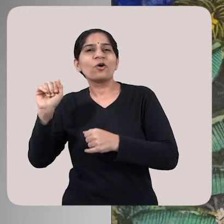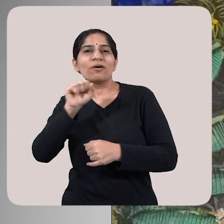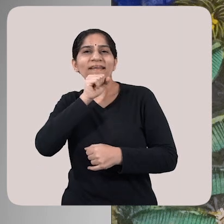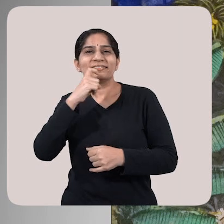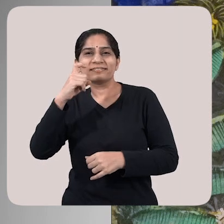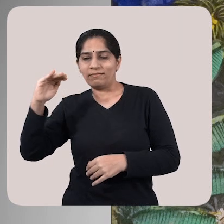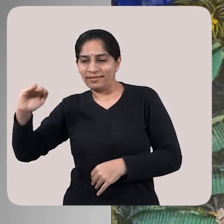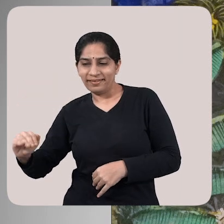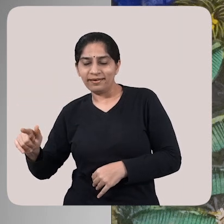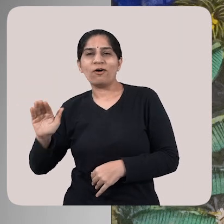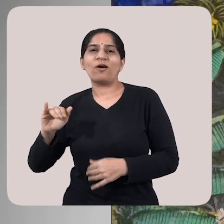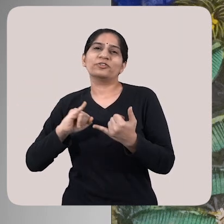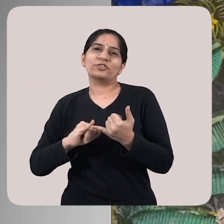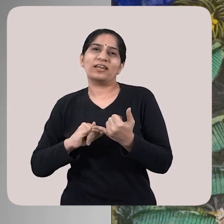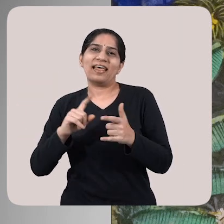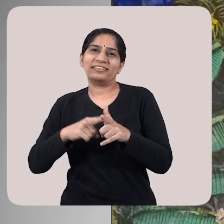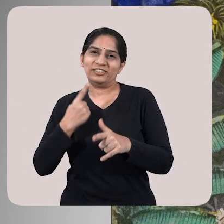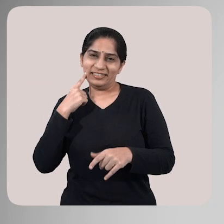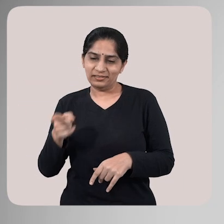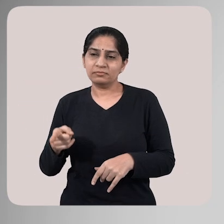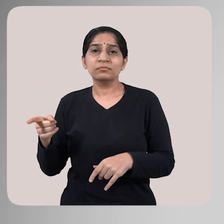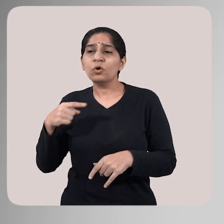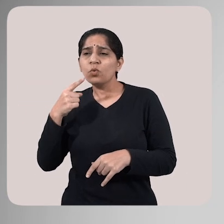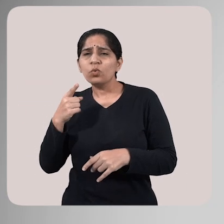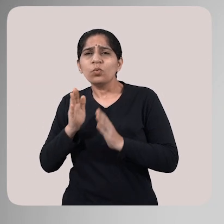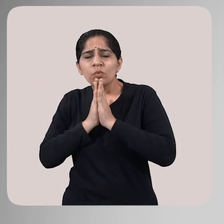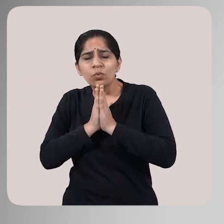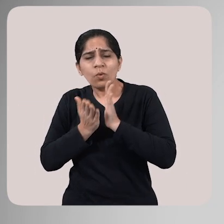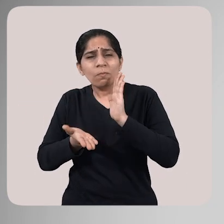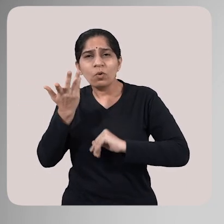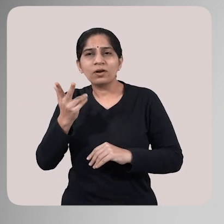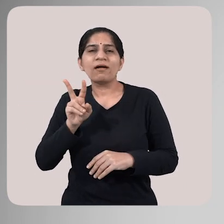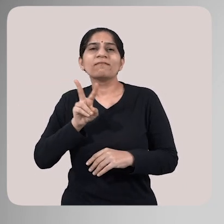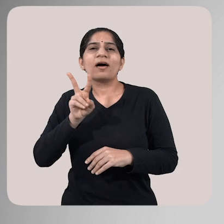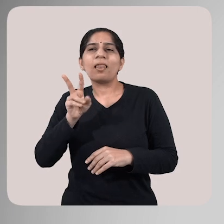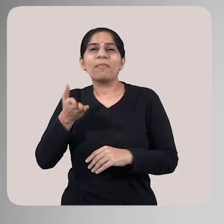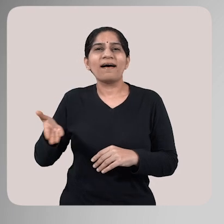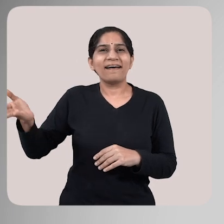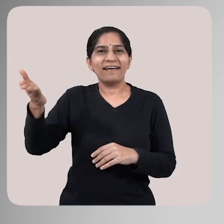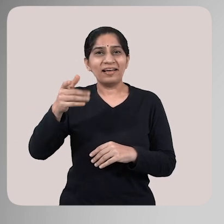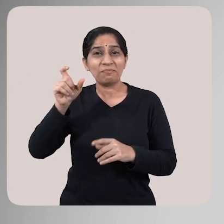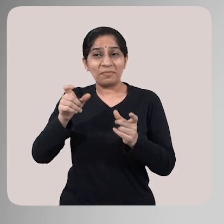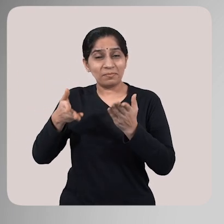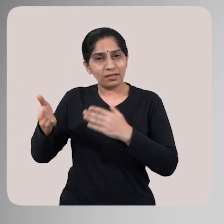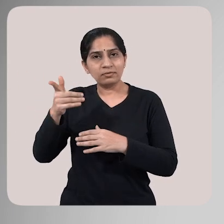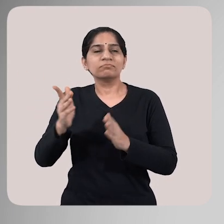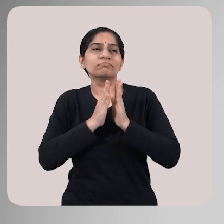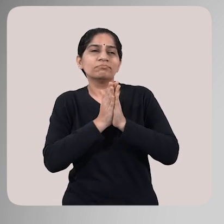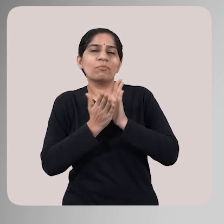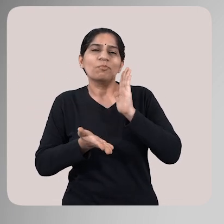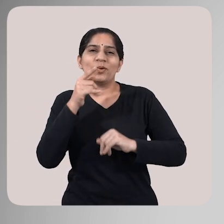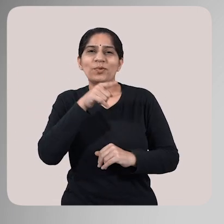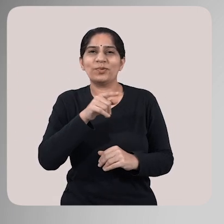Krishna. Srinathji is predominantly worshipped by the Vaishnava sect known as the Pushtimar Bhakts or the